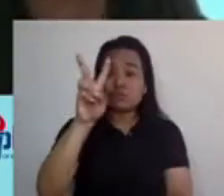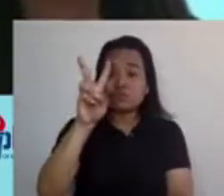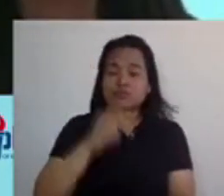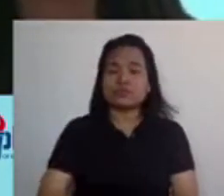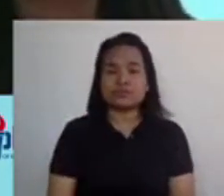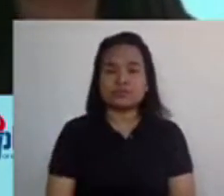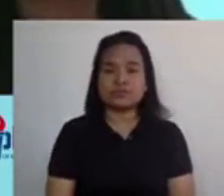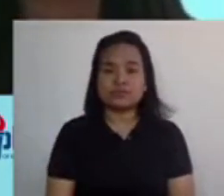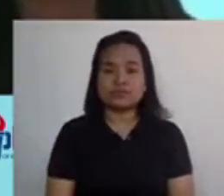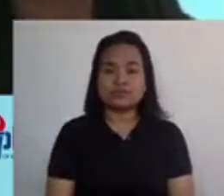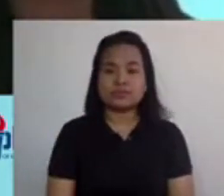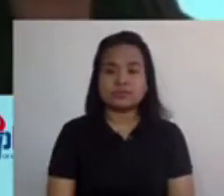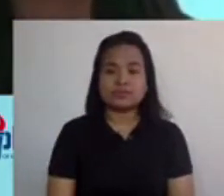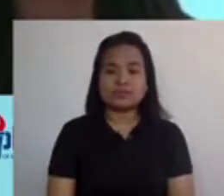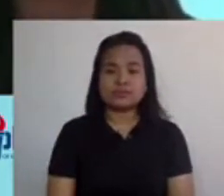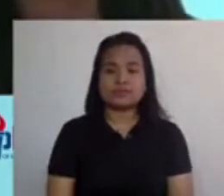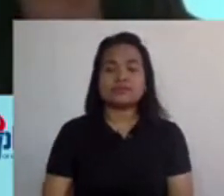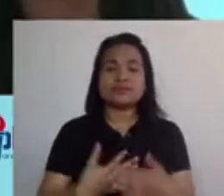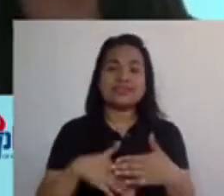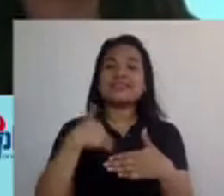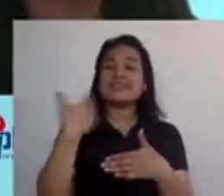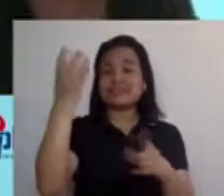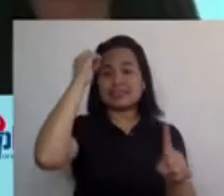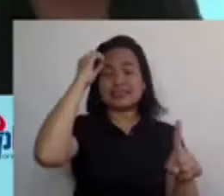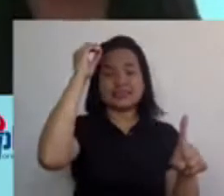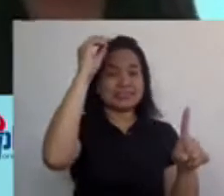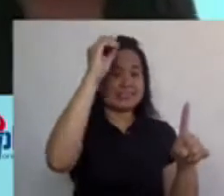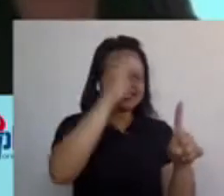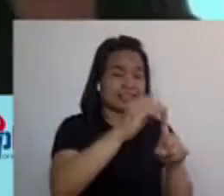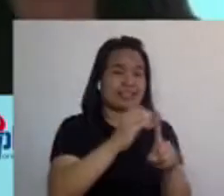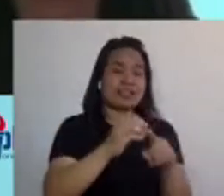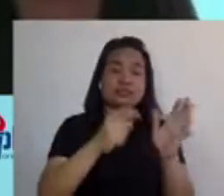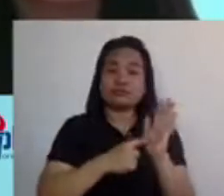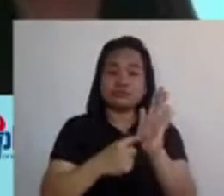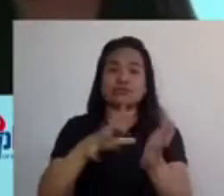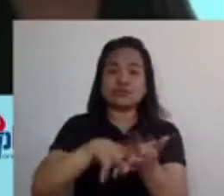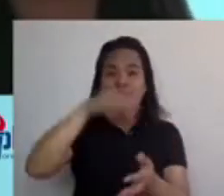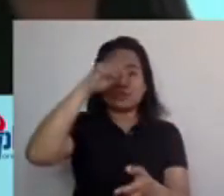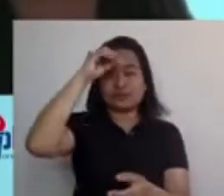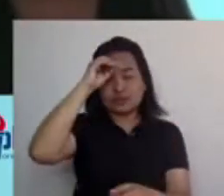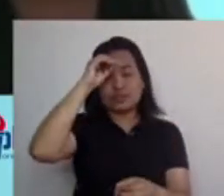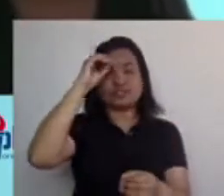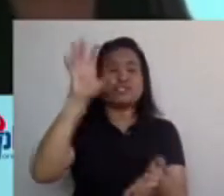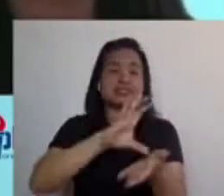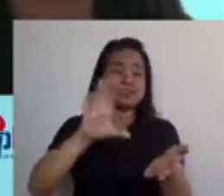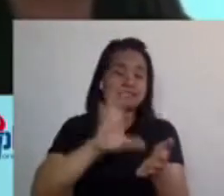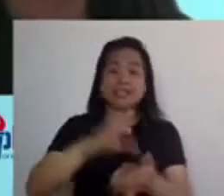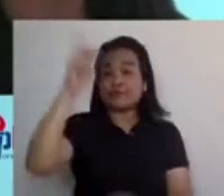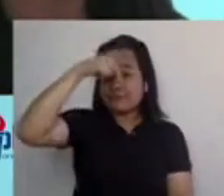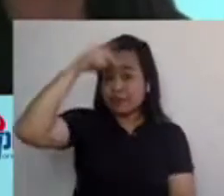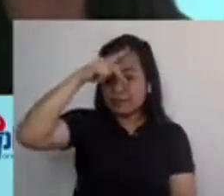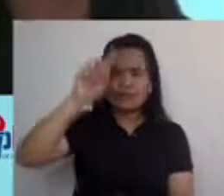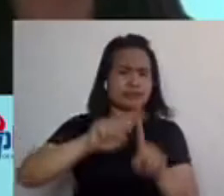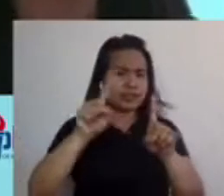Next objective, manifested a learner-centered teaching philosophy in various aspects of practice and support colleagues in